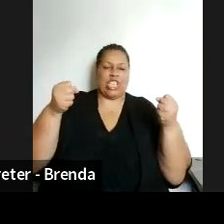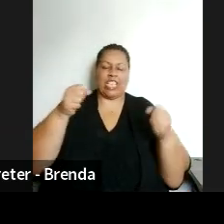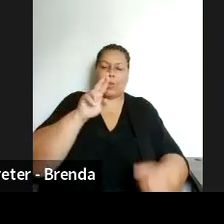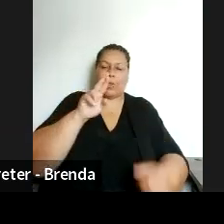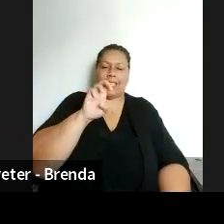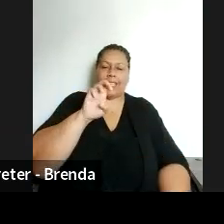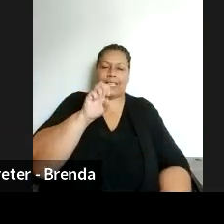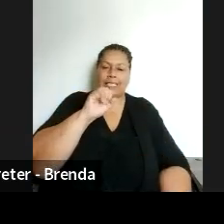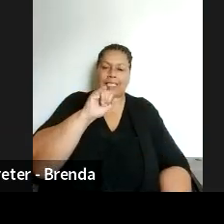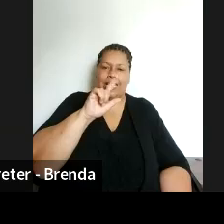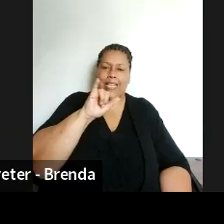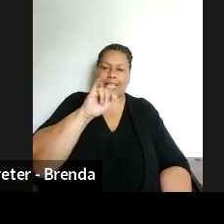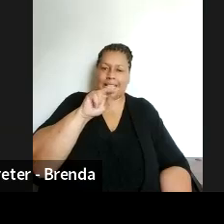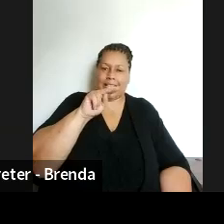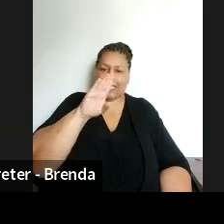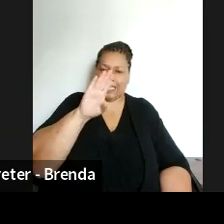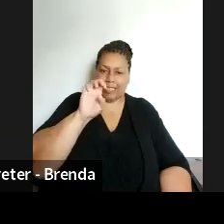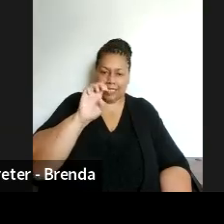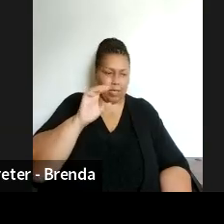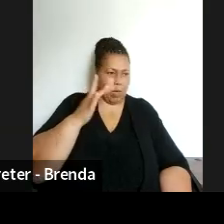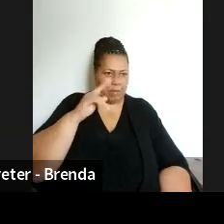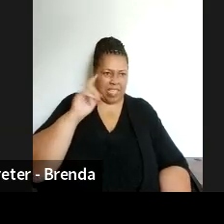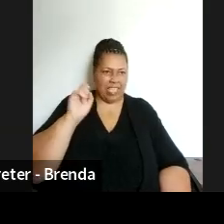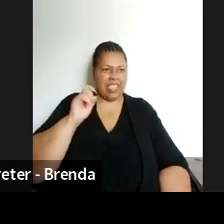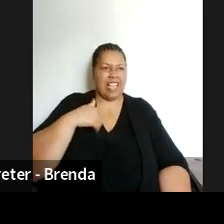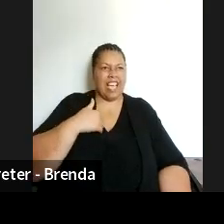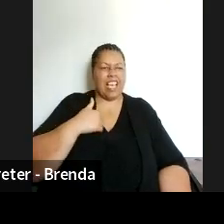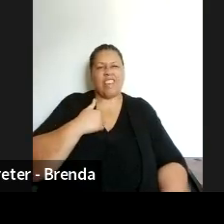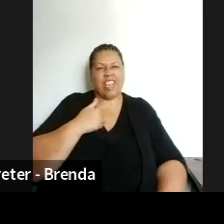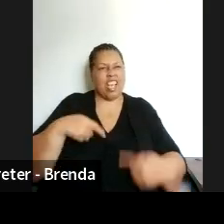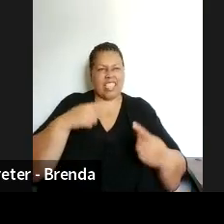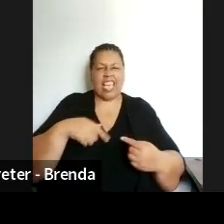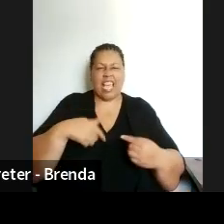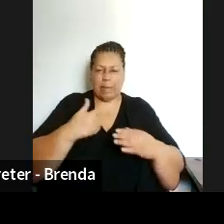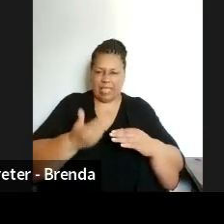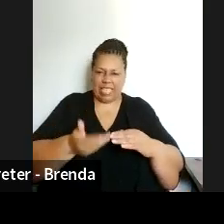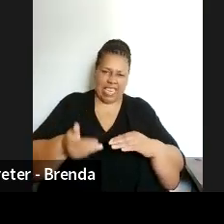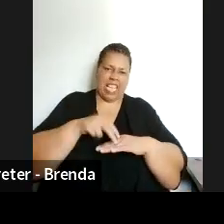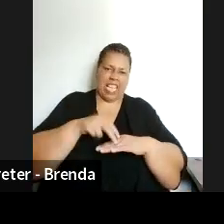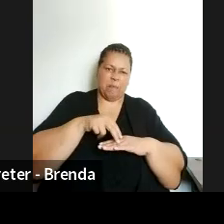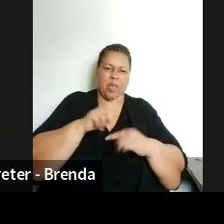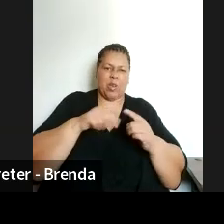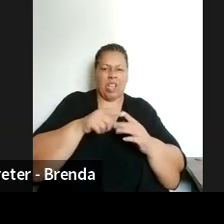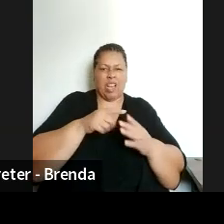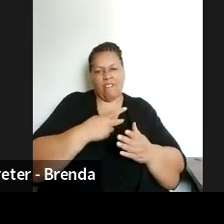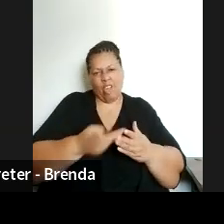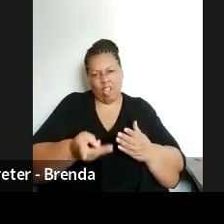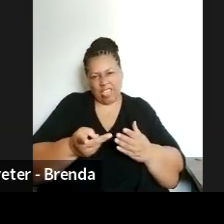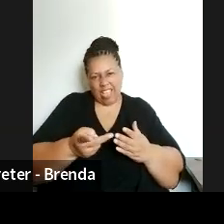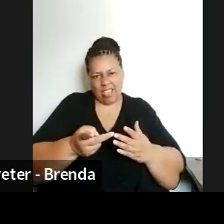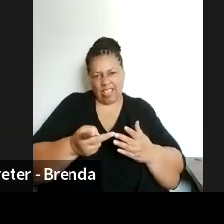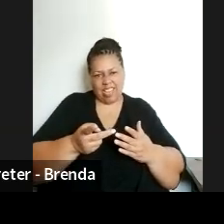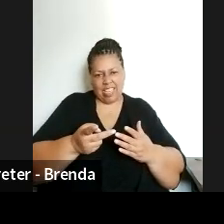time getting back up when I fall down. So when I fall down, I tend to get mad